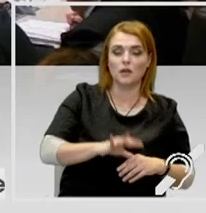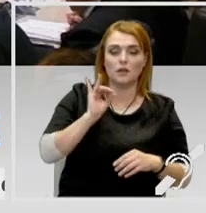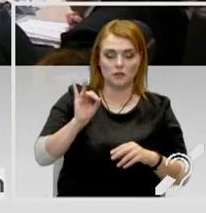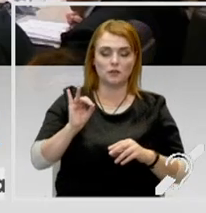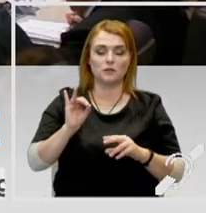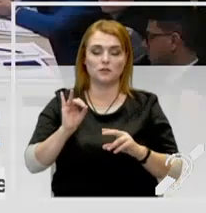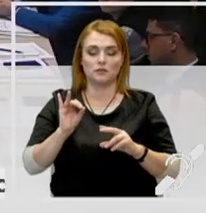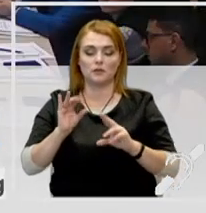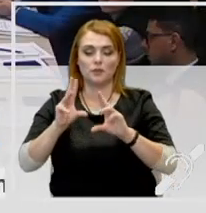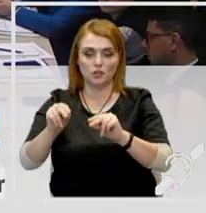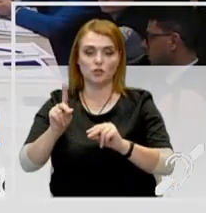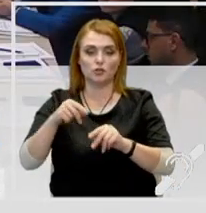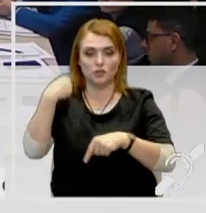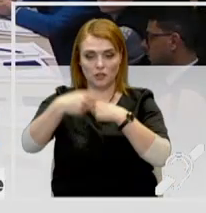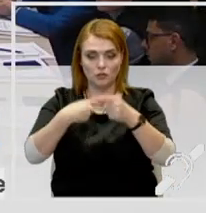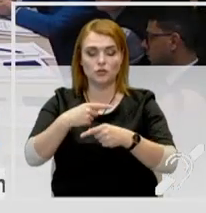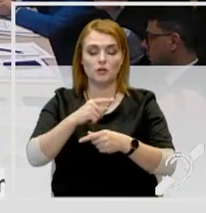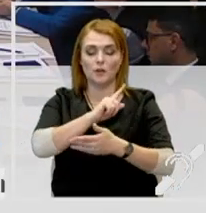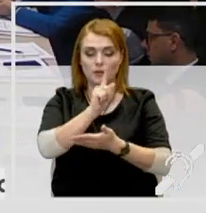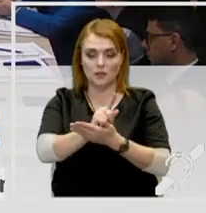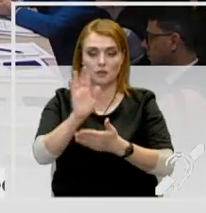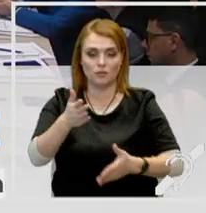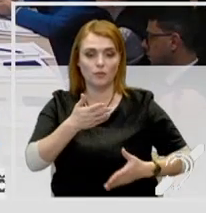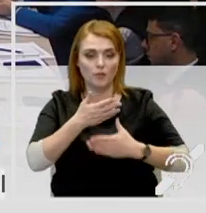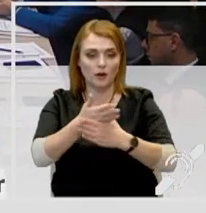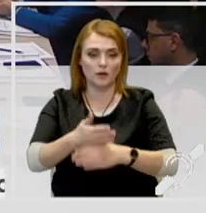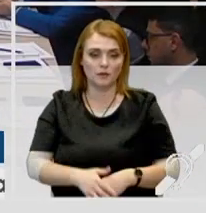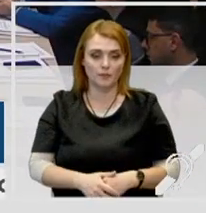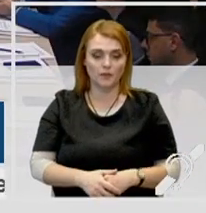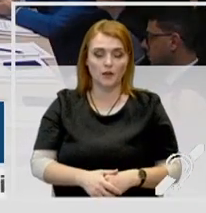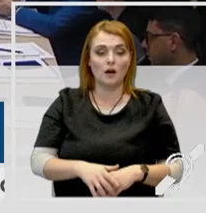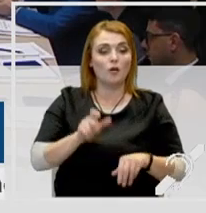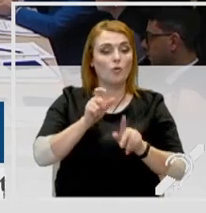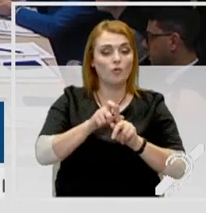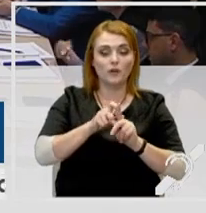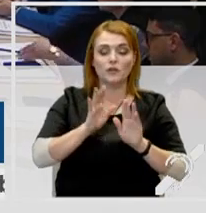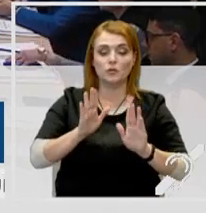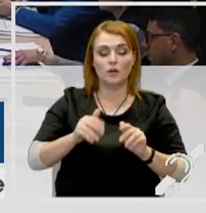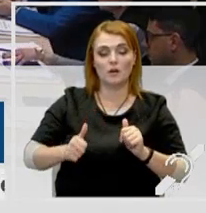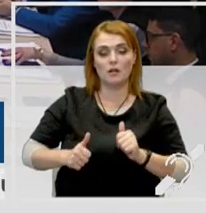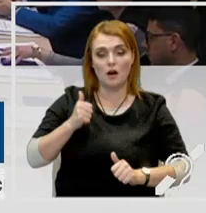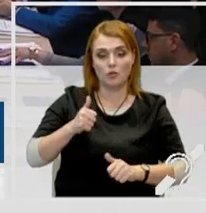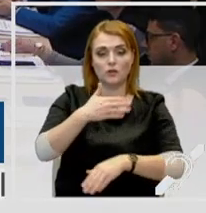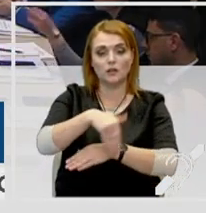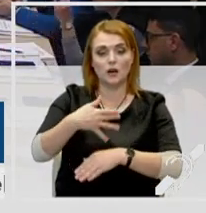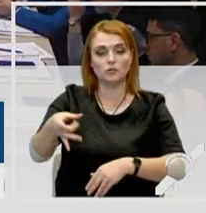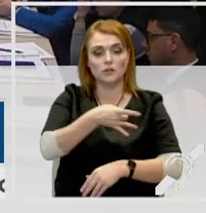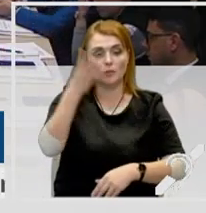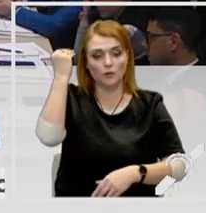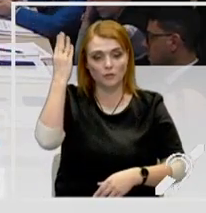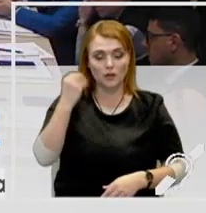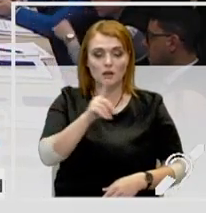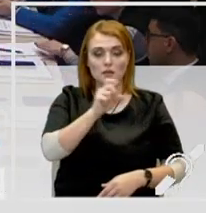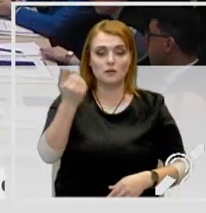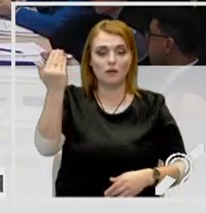următoarele etape. I really praise Moldova for its efforts and achievements undertaken